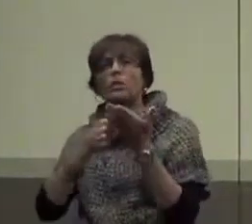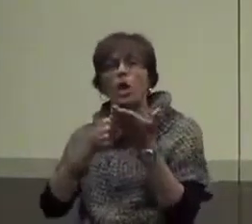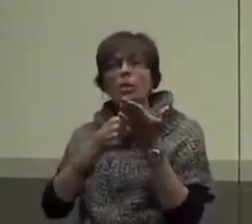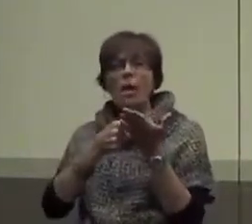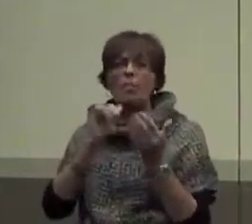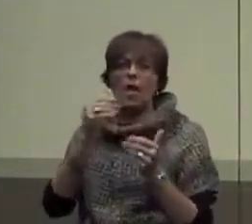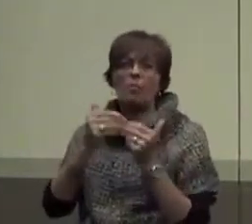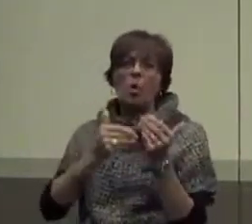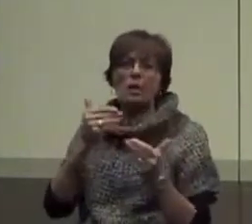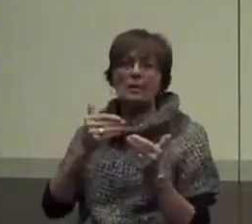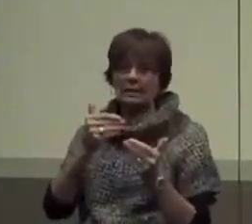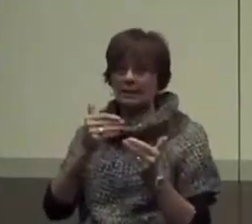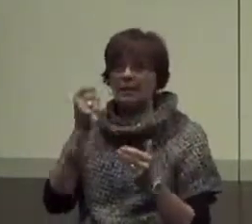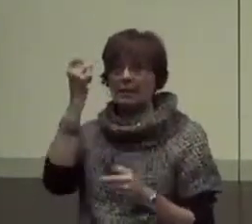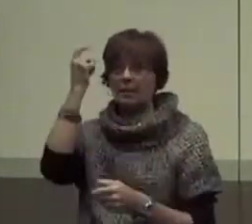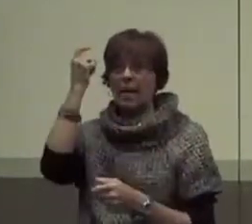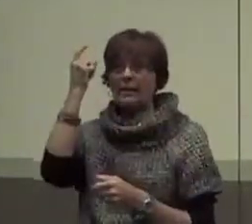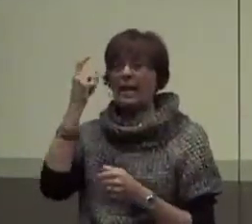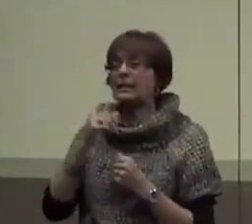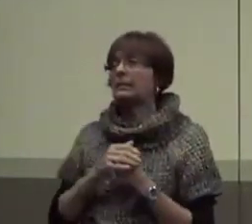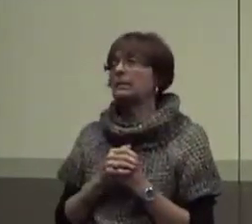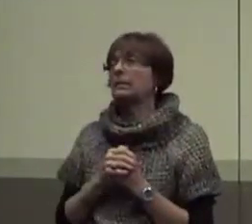that process. Make sense?